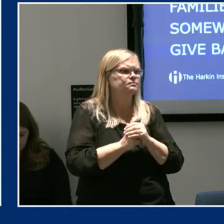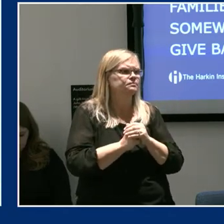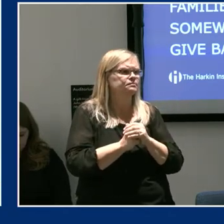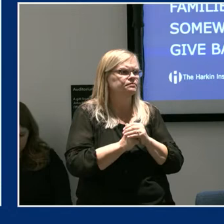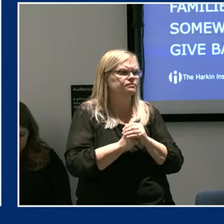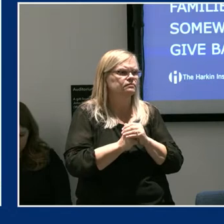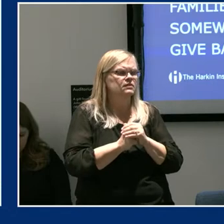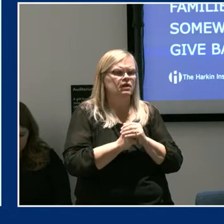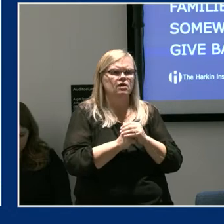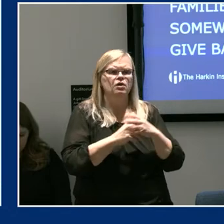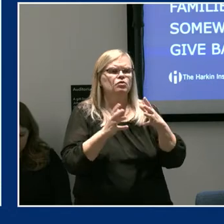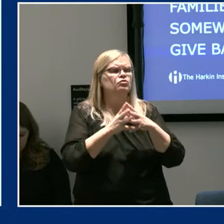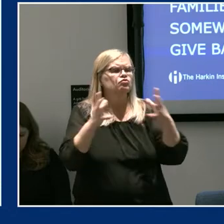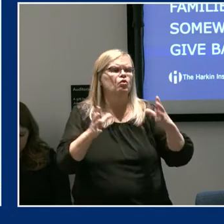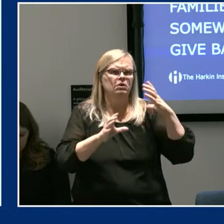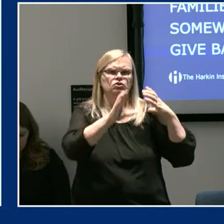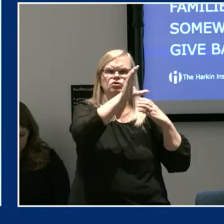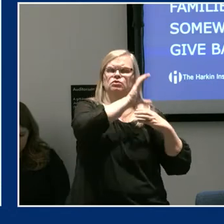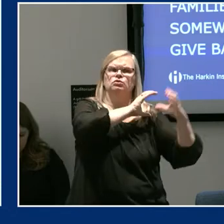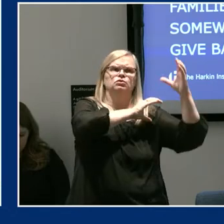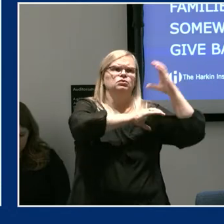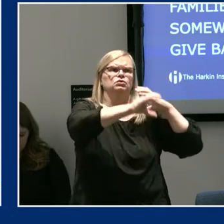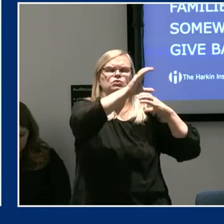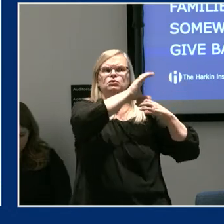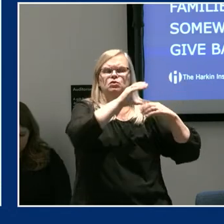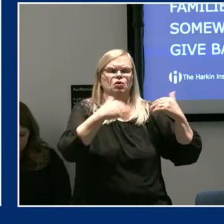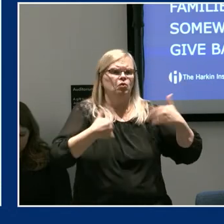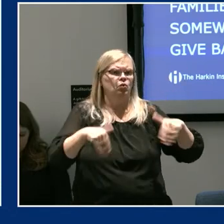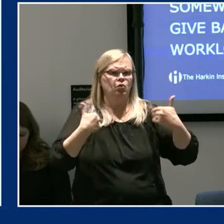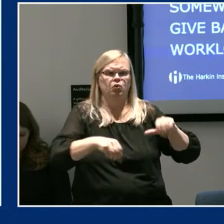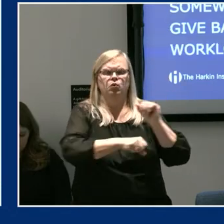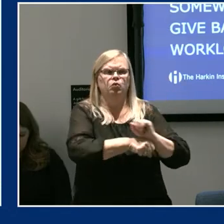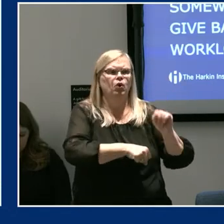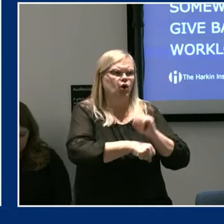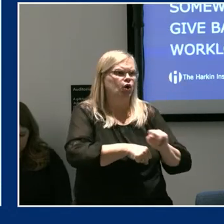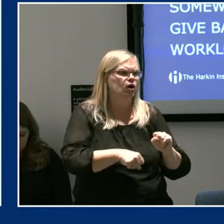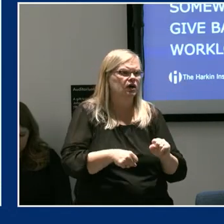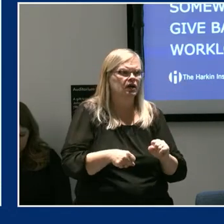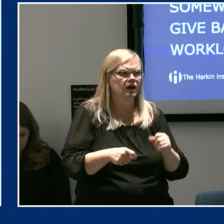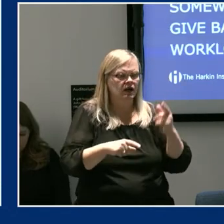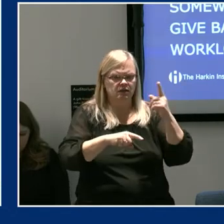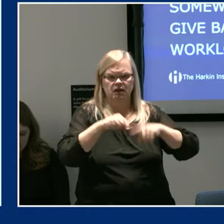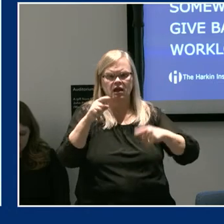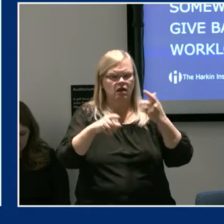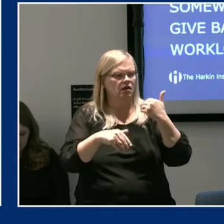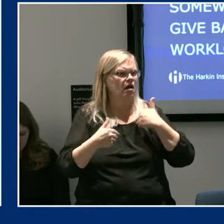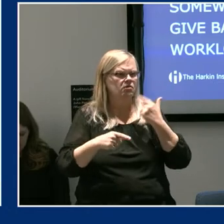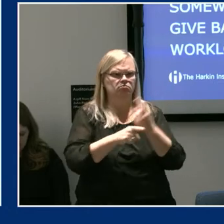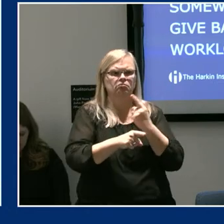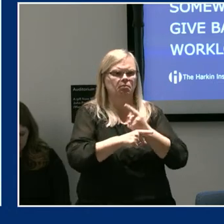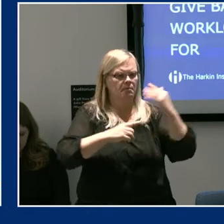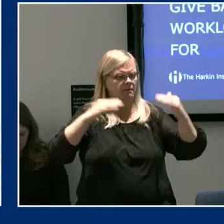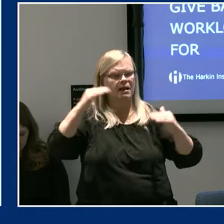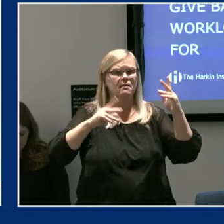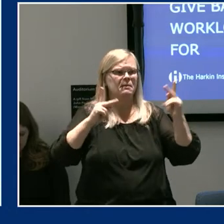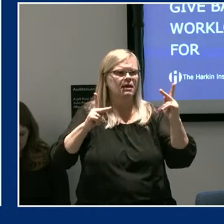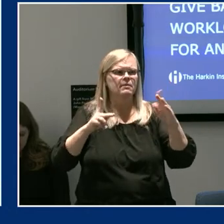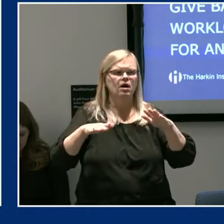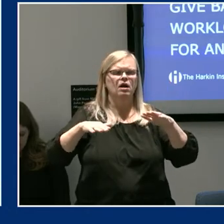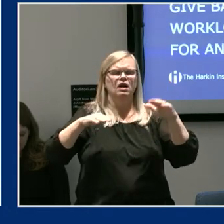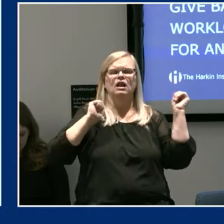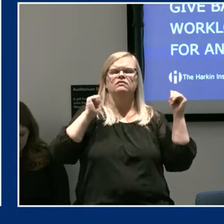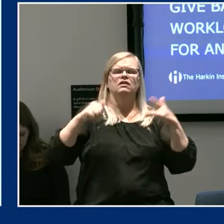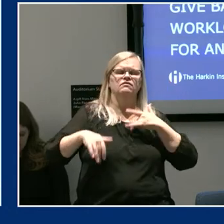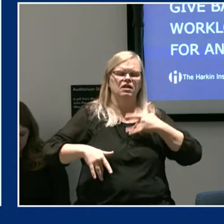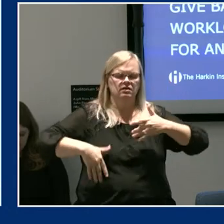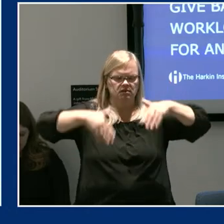such workloads that it, you know, makes it impossible for any kind of balance in their lives, people are leaving in